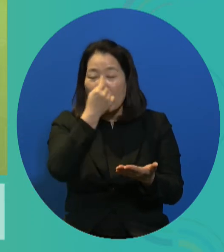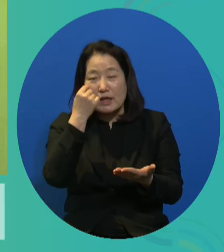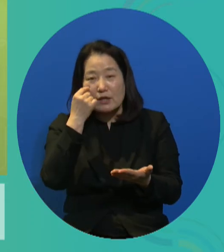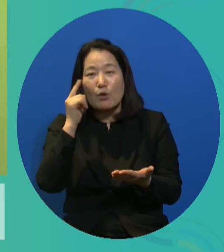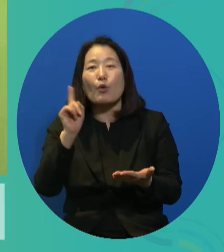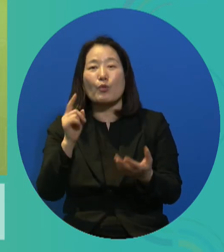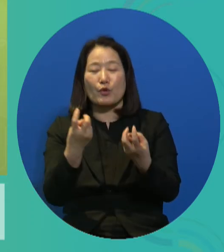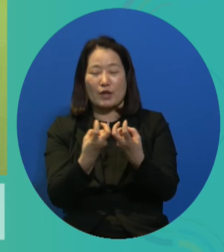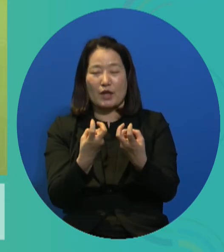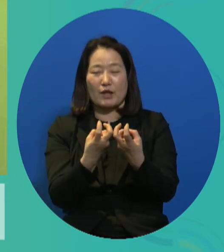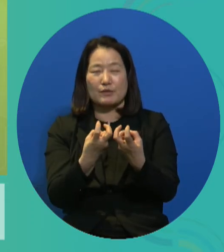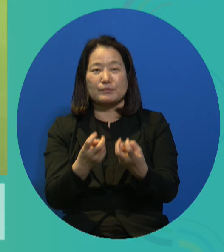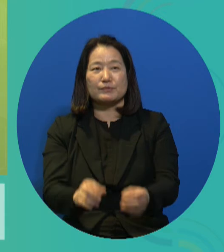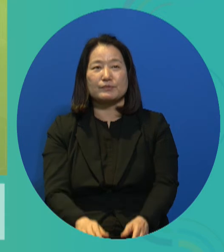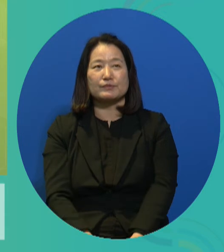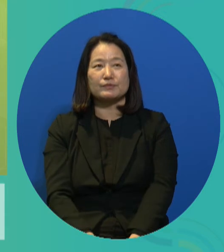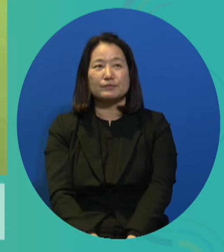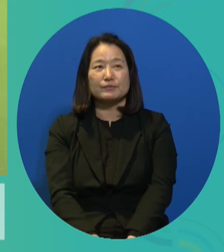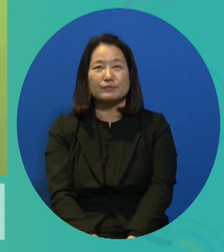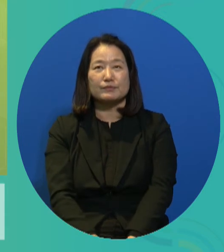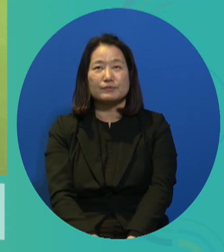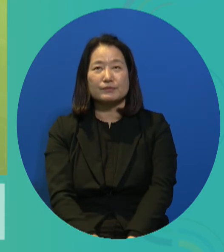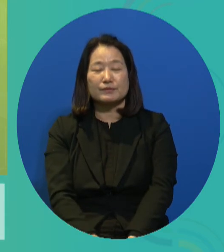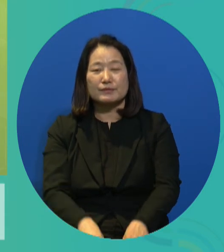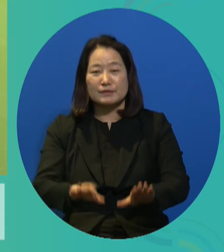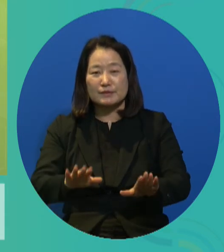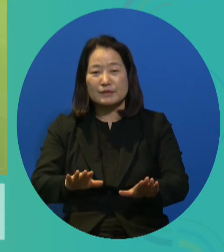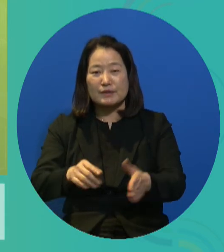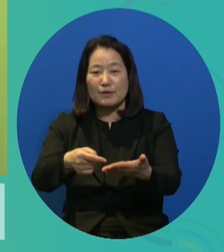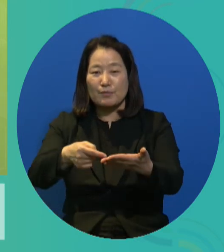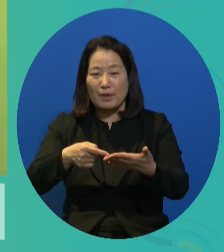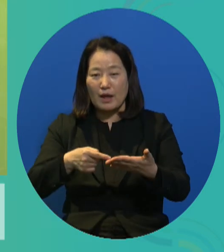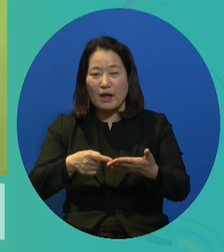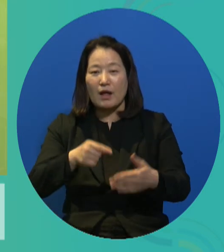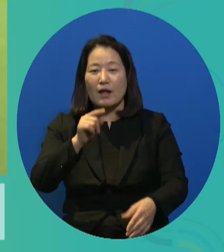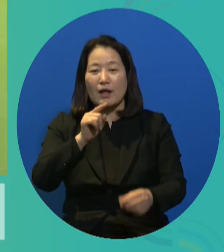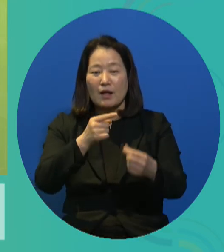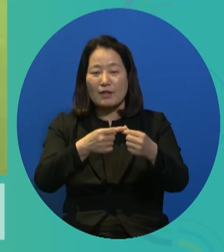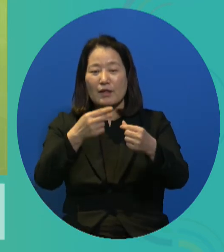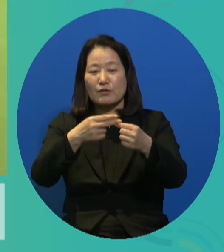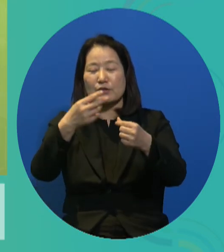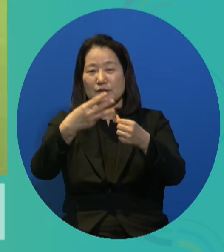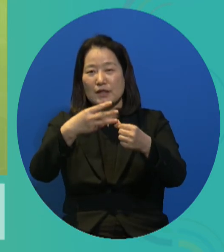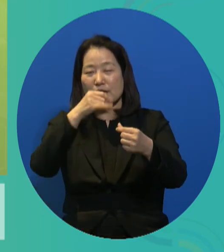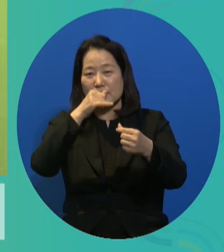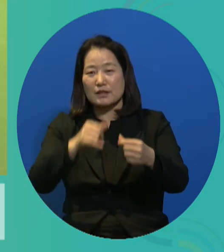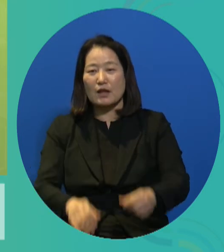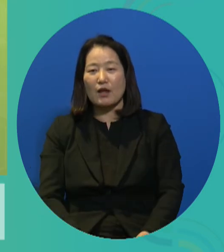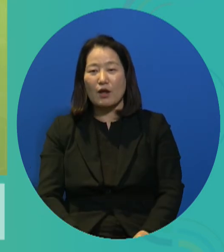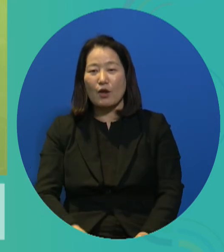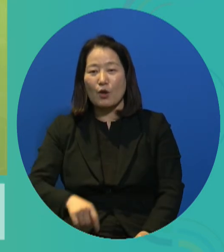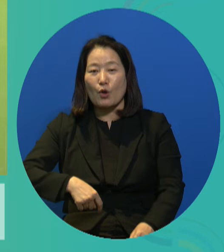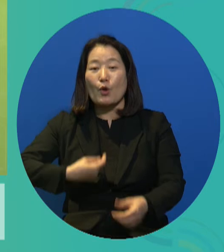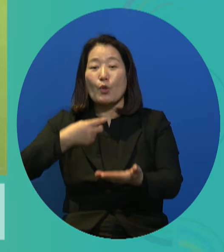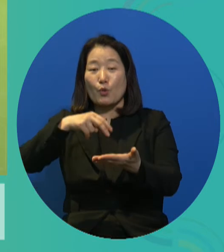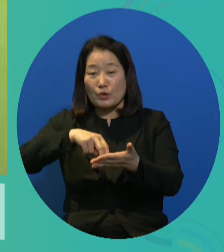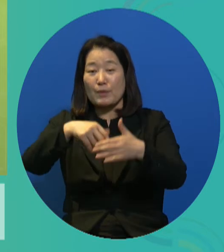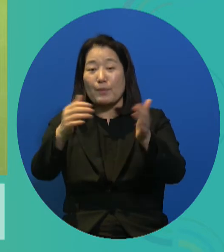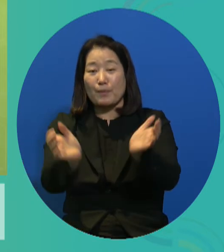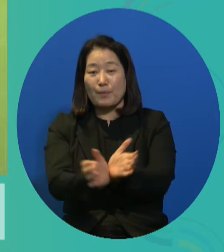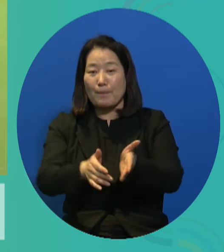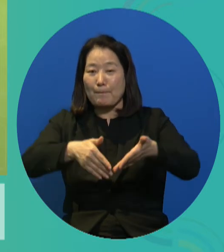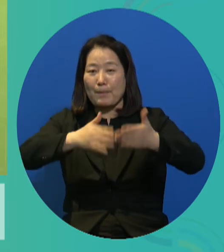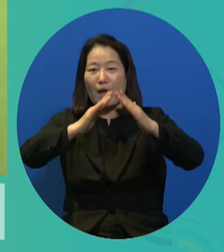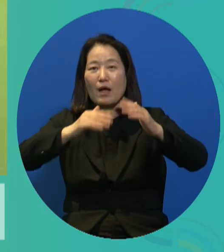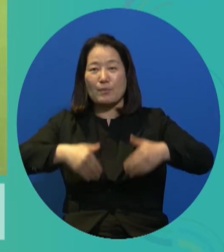to monitor the implementation of the recommendation? I think there are about 3 views that have been given. So there